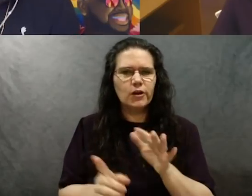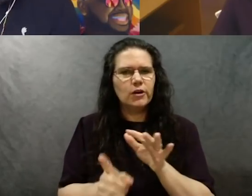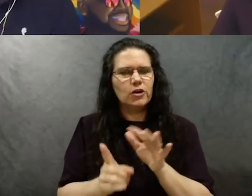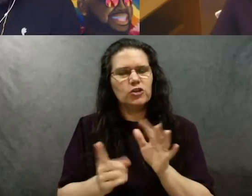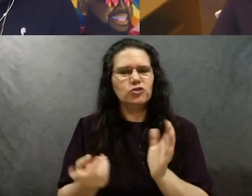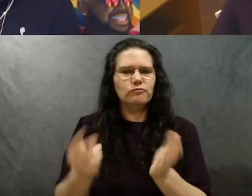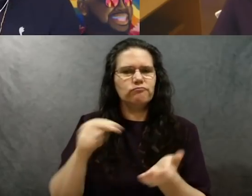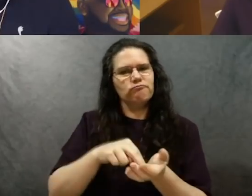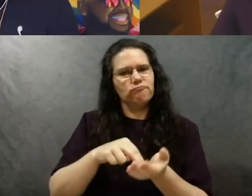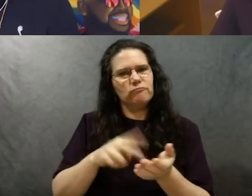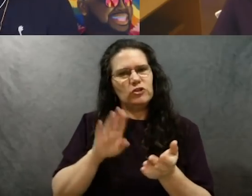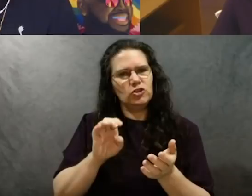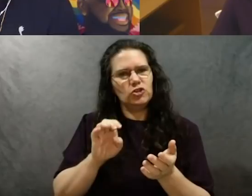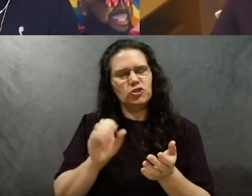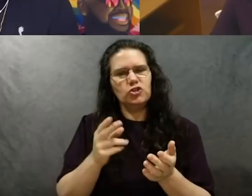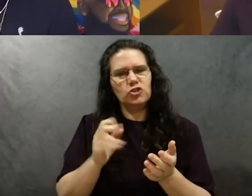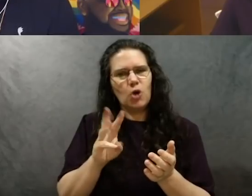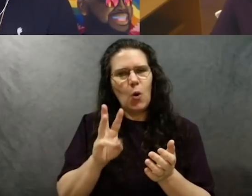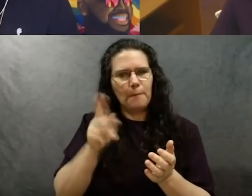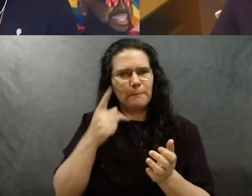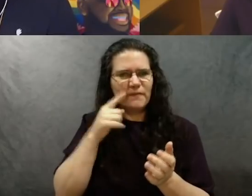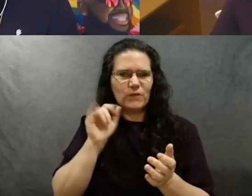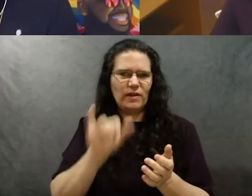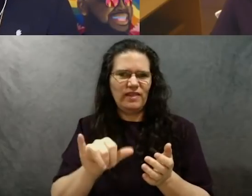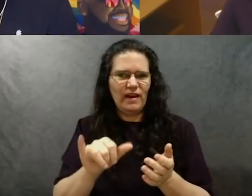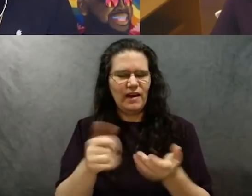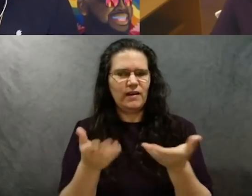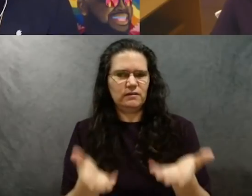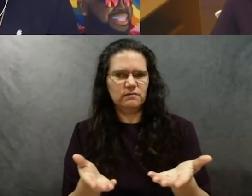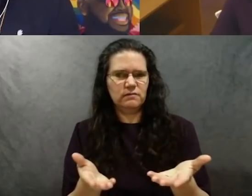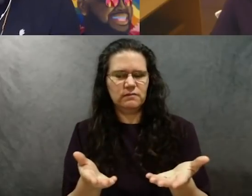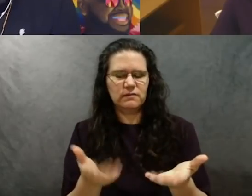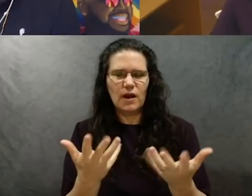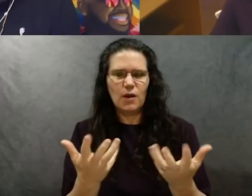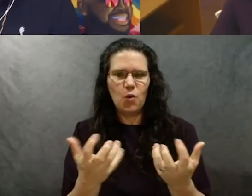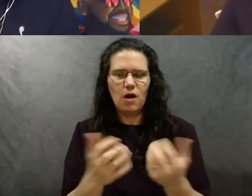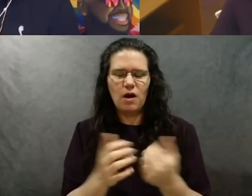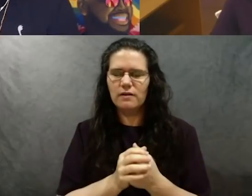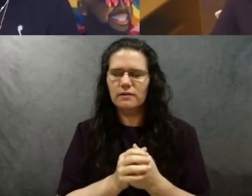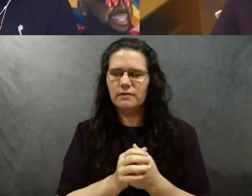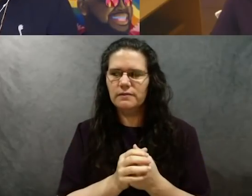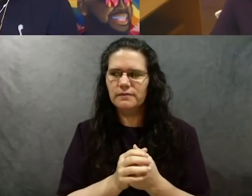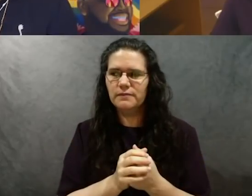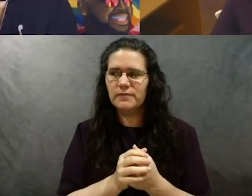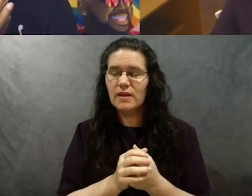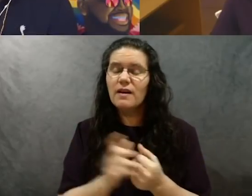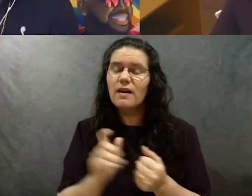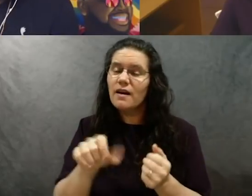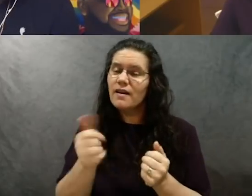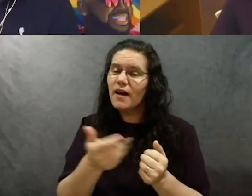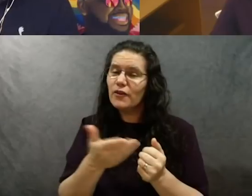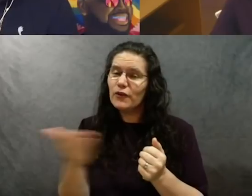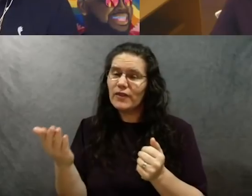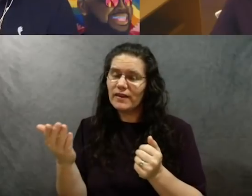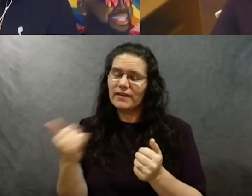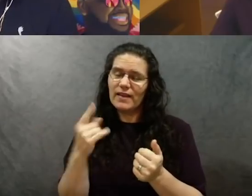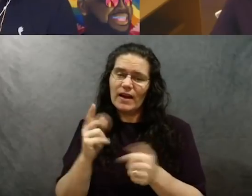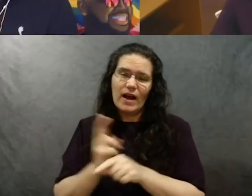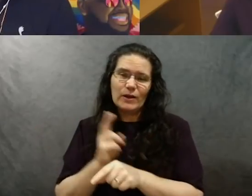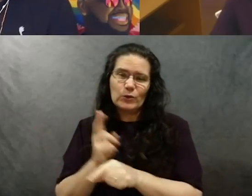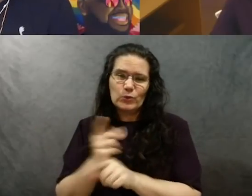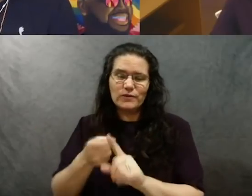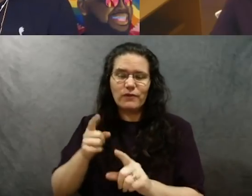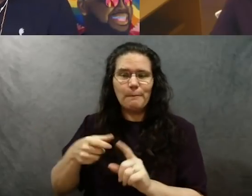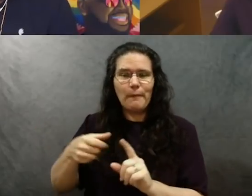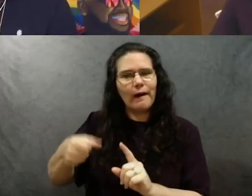is another part of my kind of, you know, coming out of my own toolbox around managing these times, which is